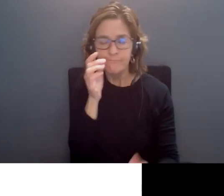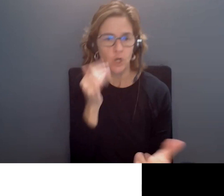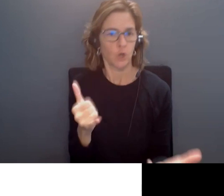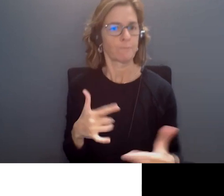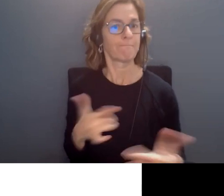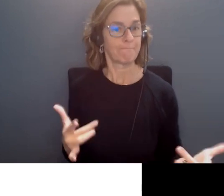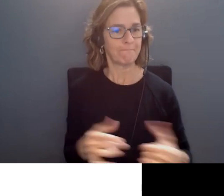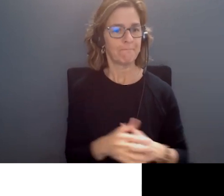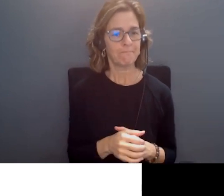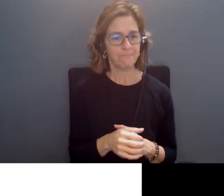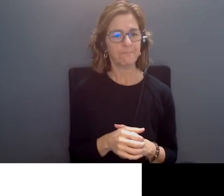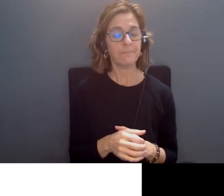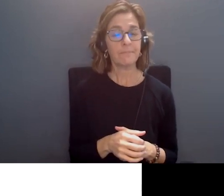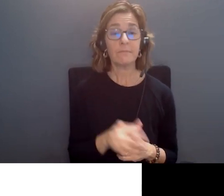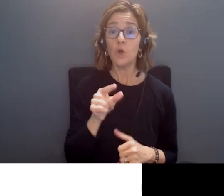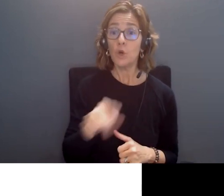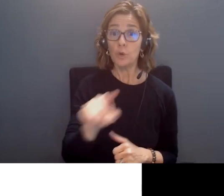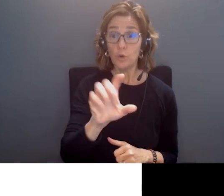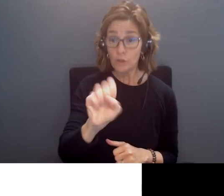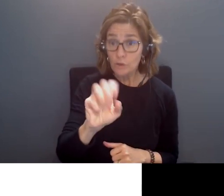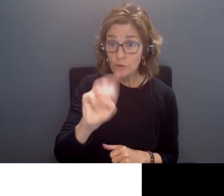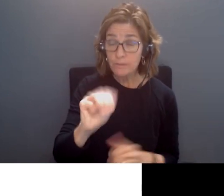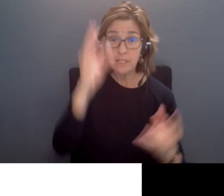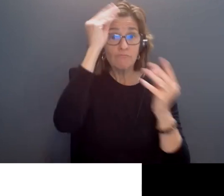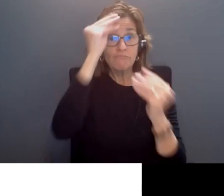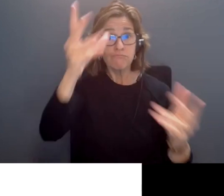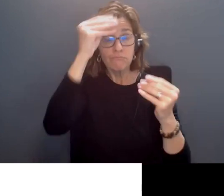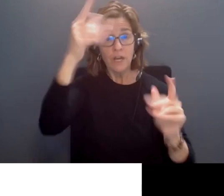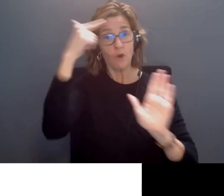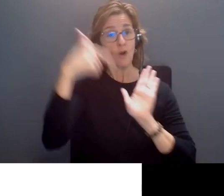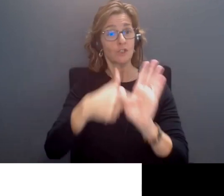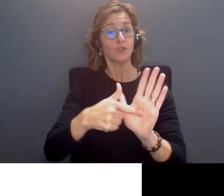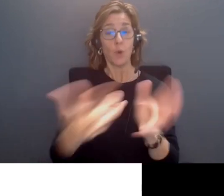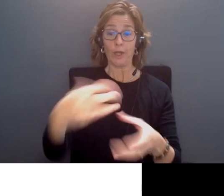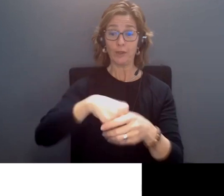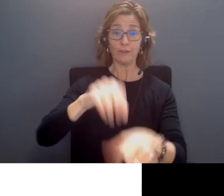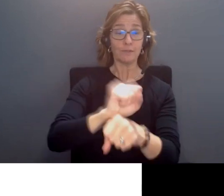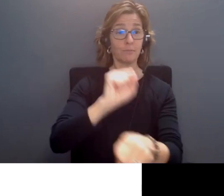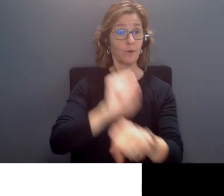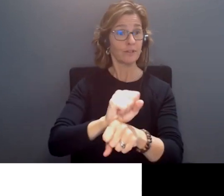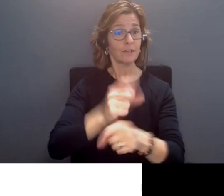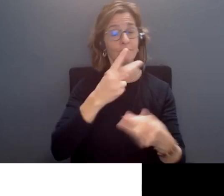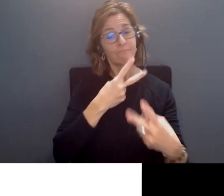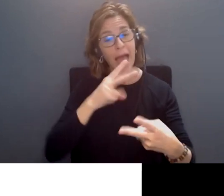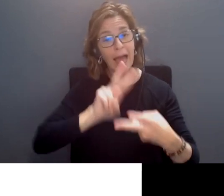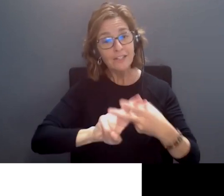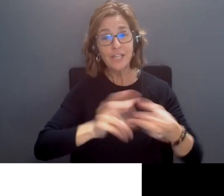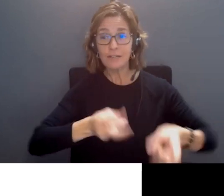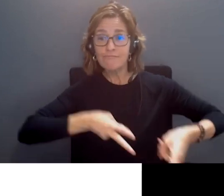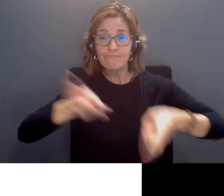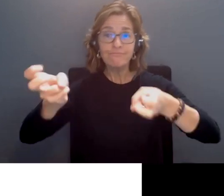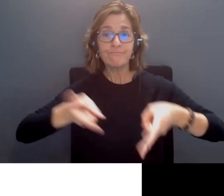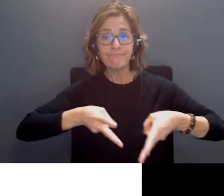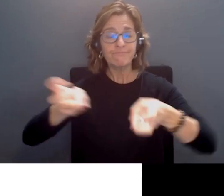social media or developed other ways to celebrate inclusive employment, don't let that stop in October. Continue